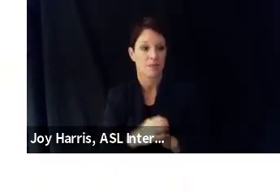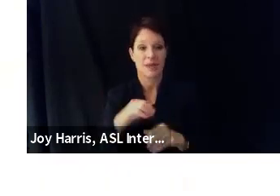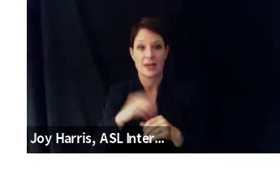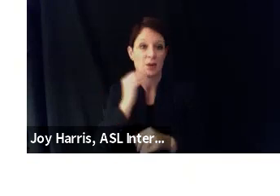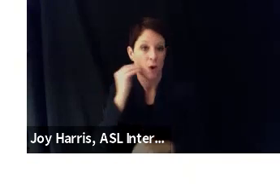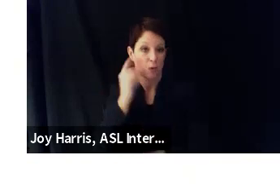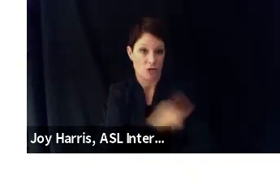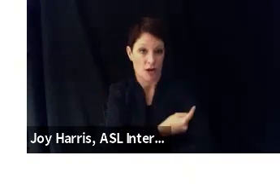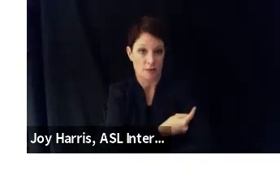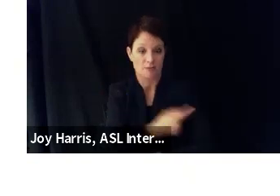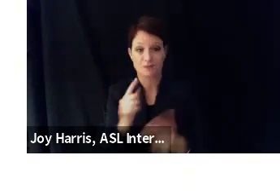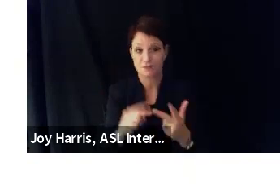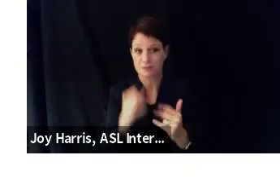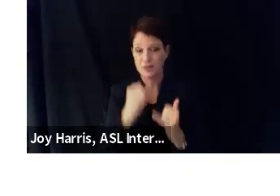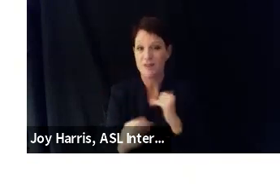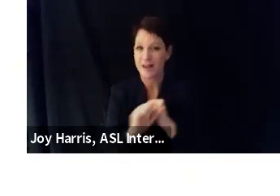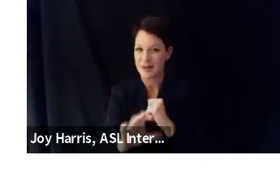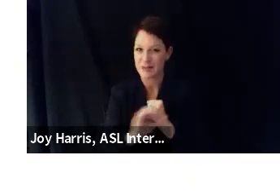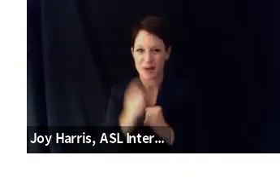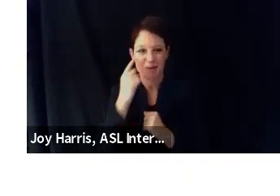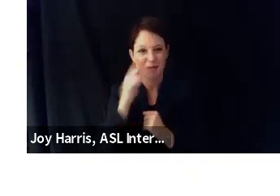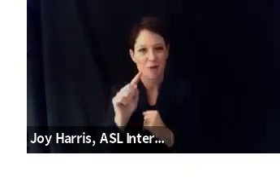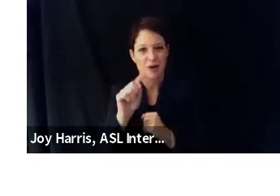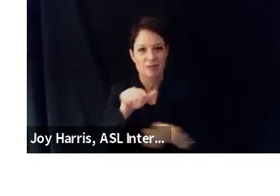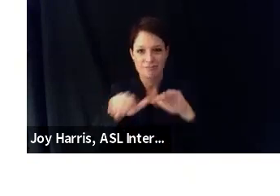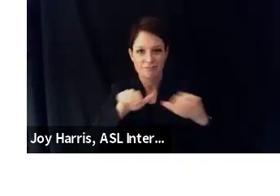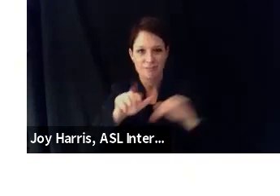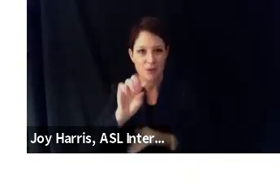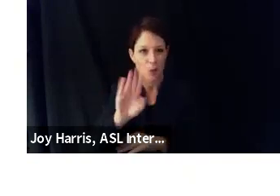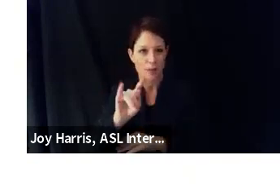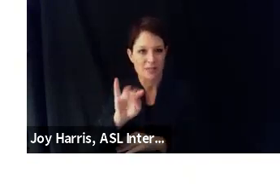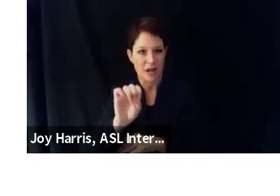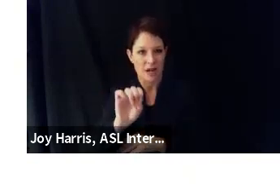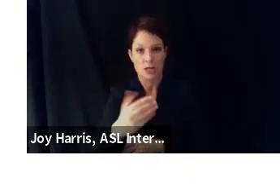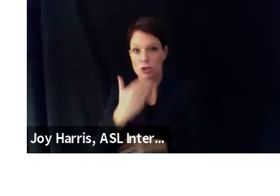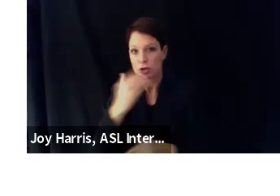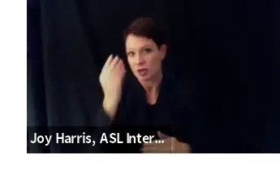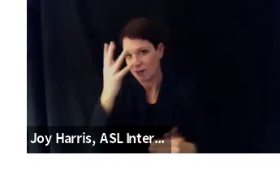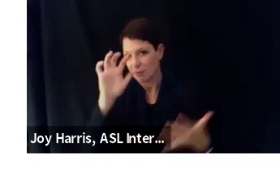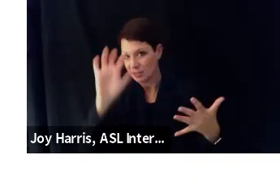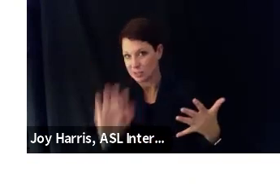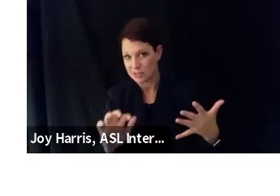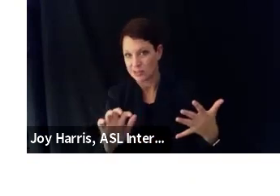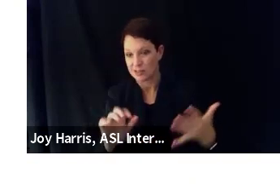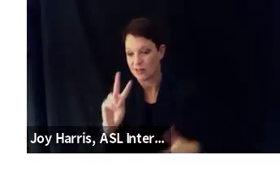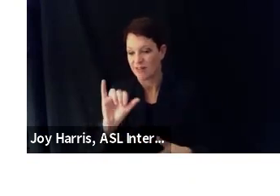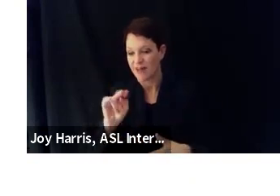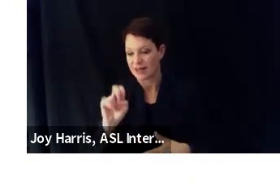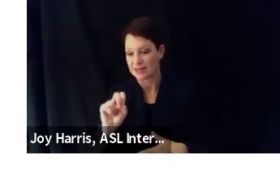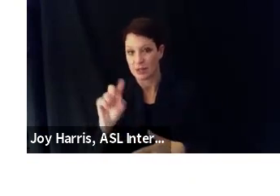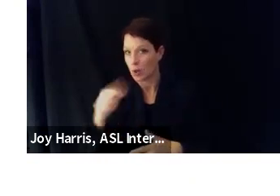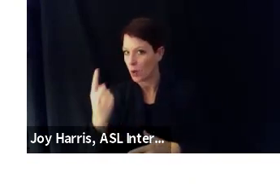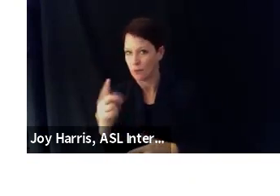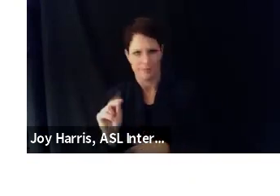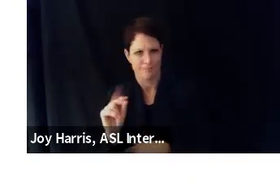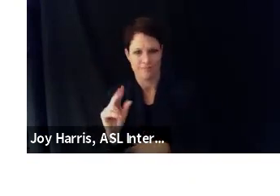And then just one final plug for our website, which has a lot of great information, not only on vaccine, but also